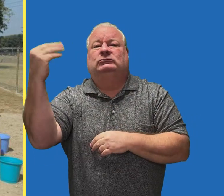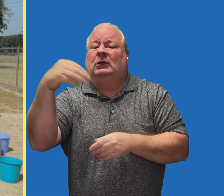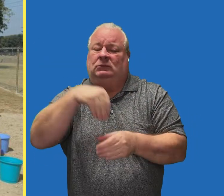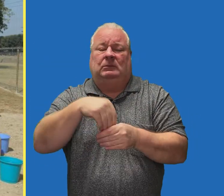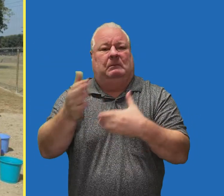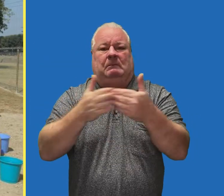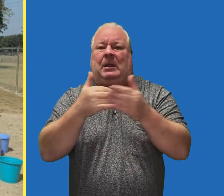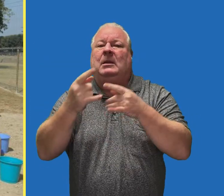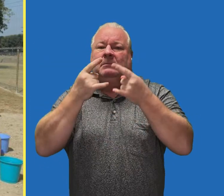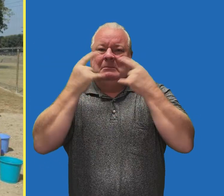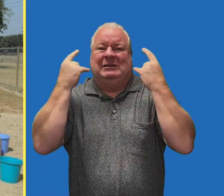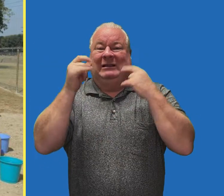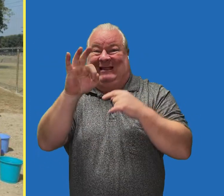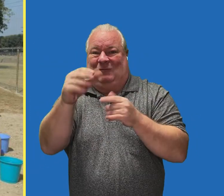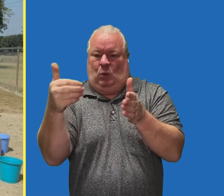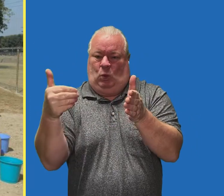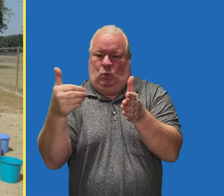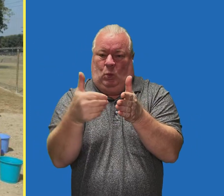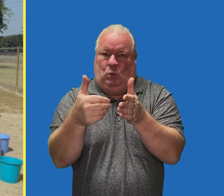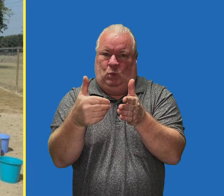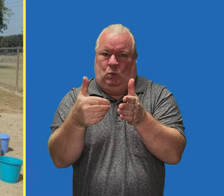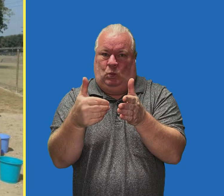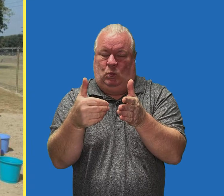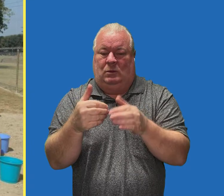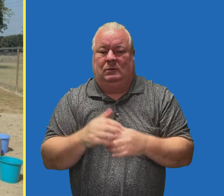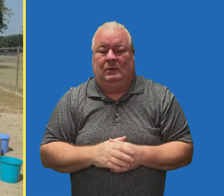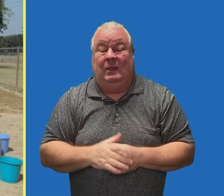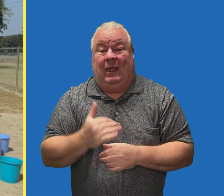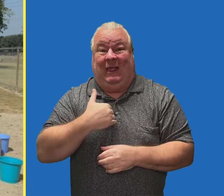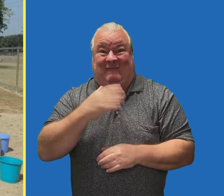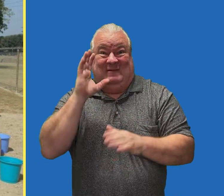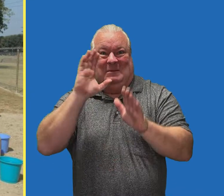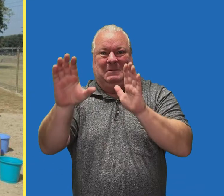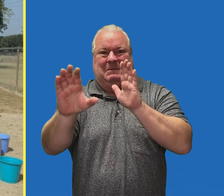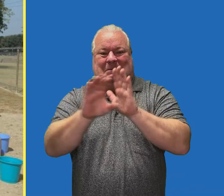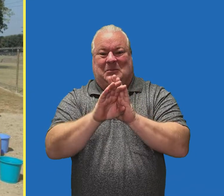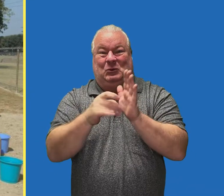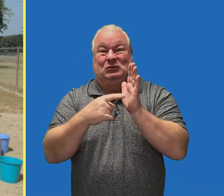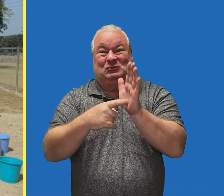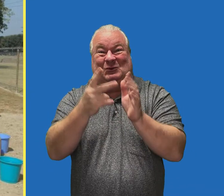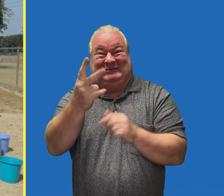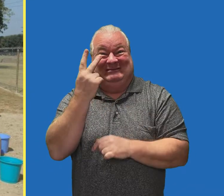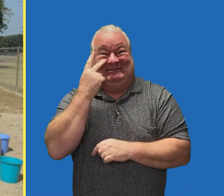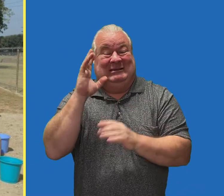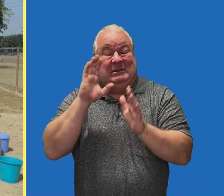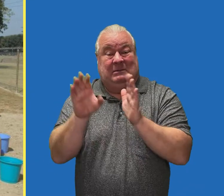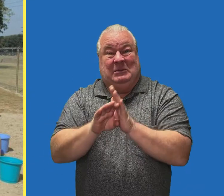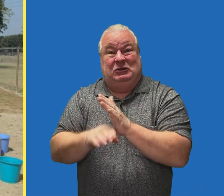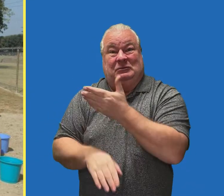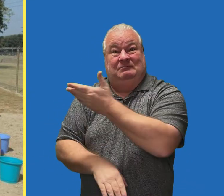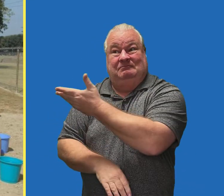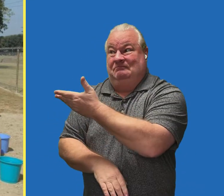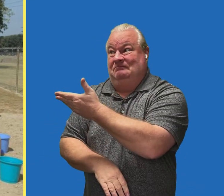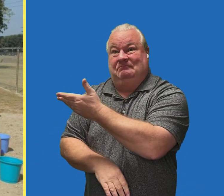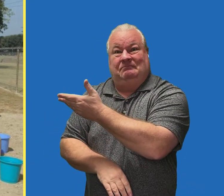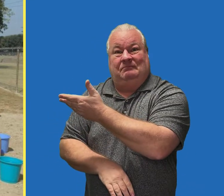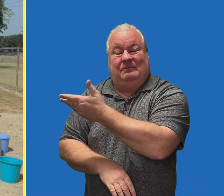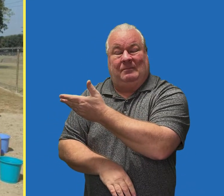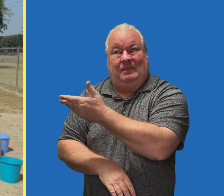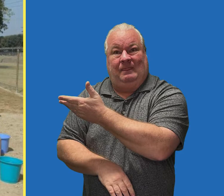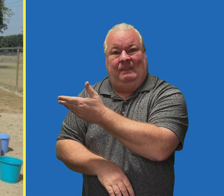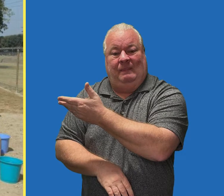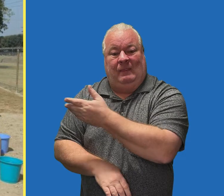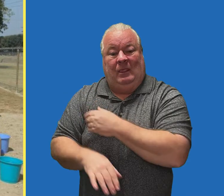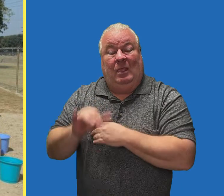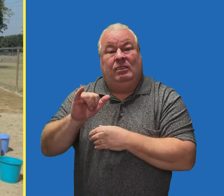you're outside. Okay, I wanted to share this picture. Many of you probably have never